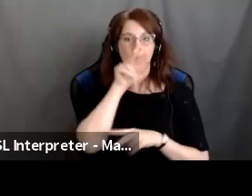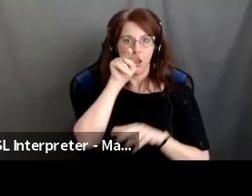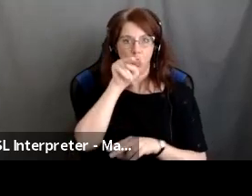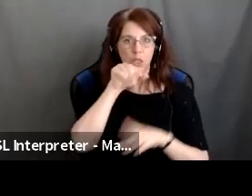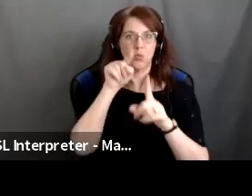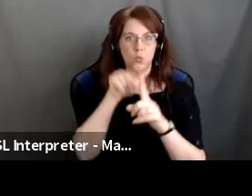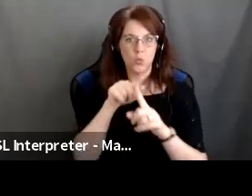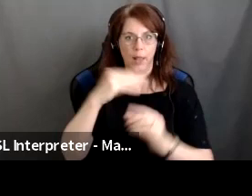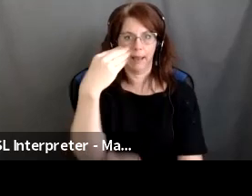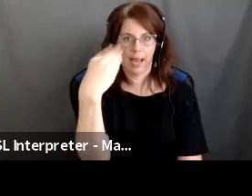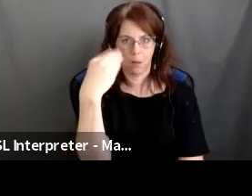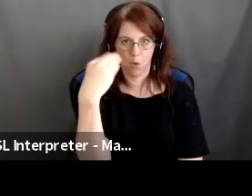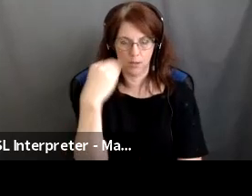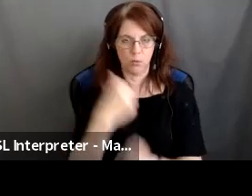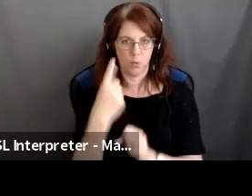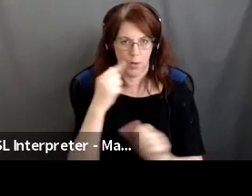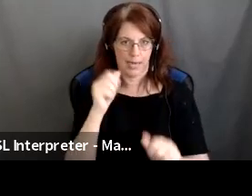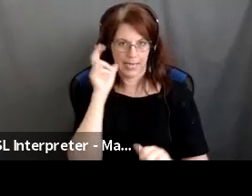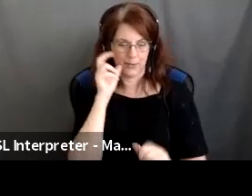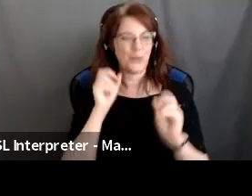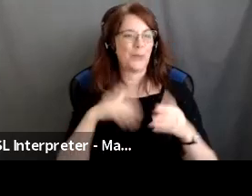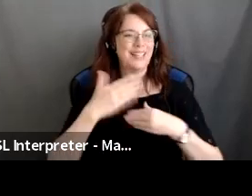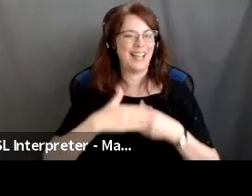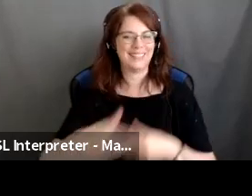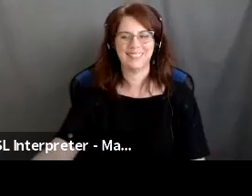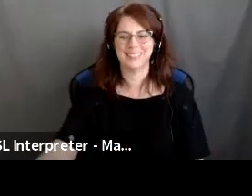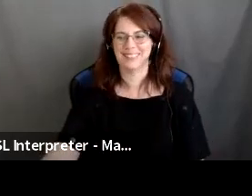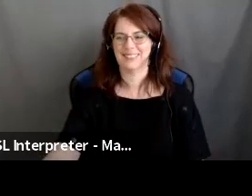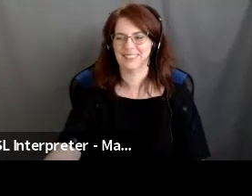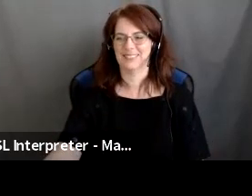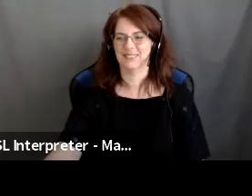hear them. Okay, next slide.